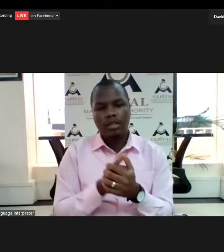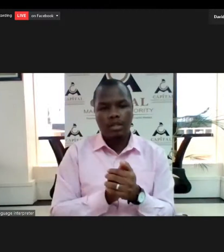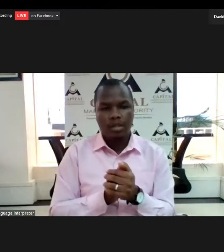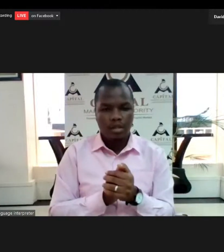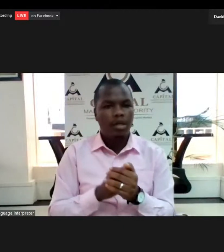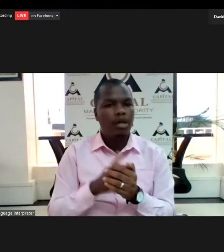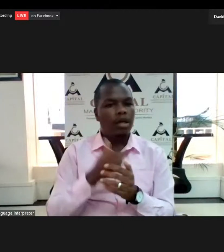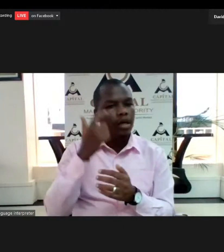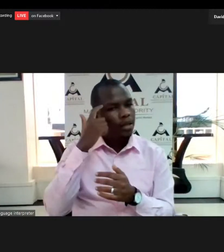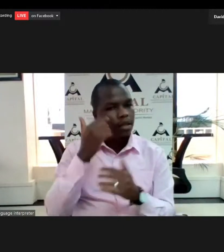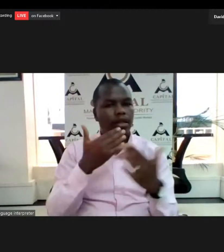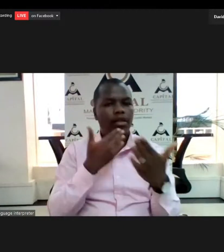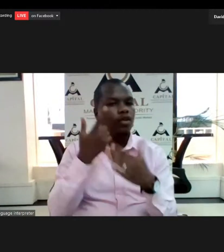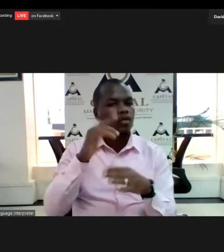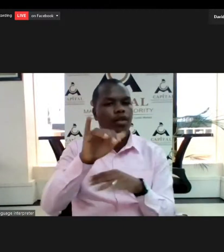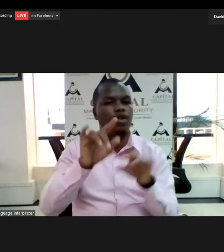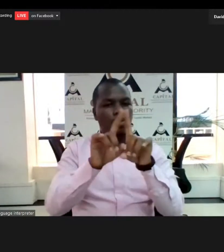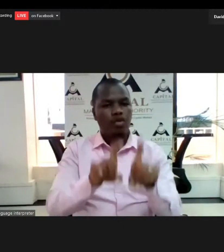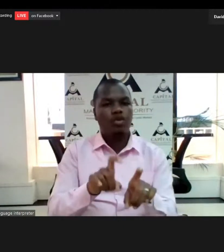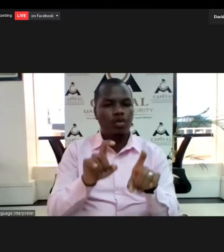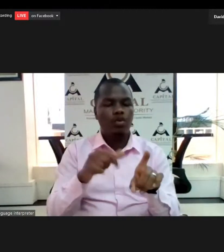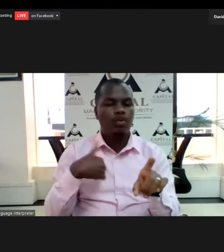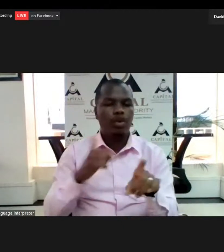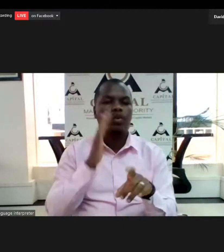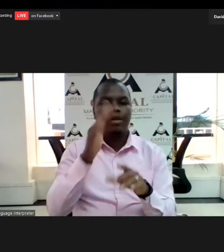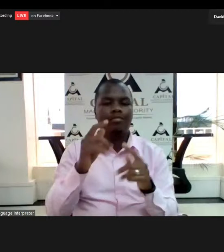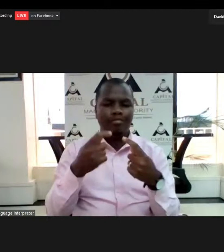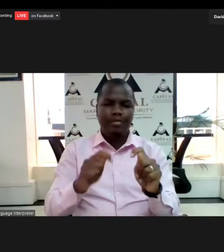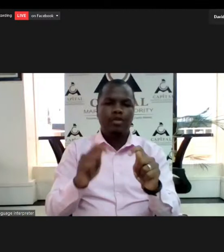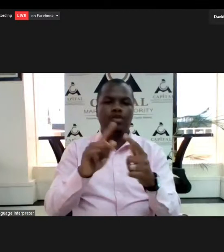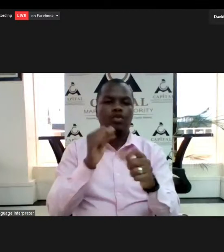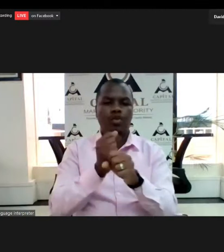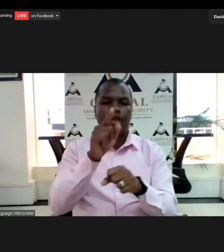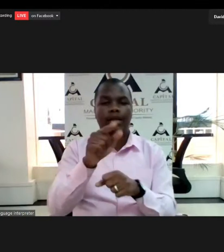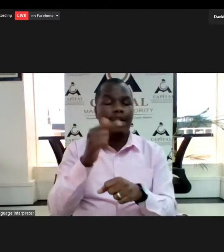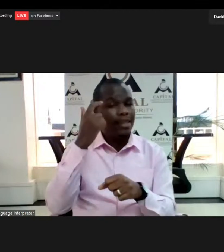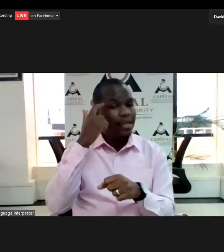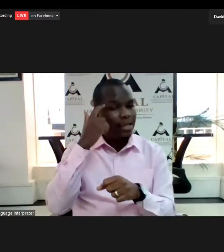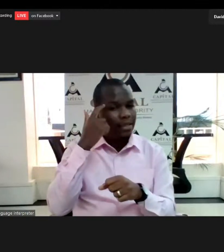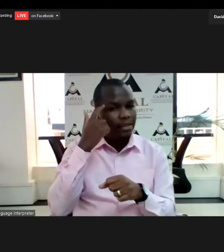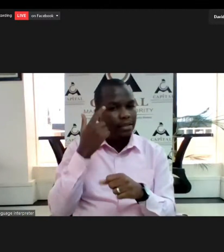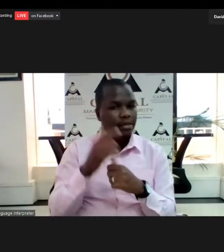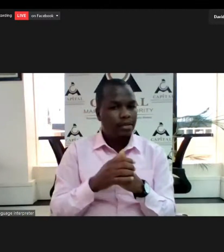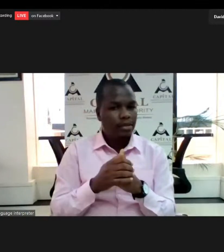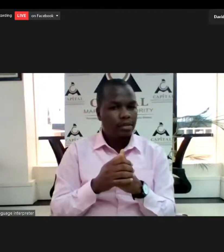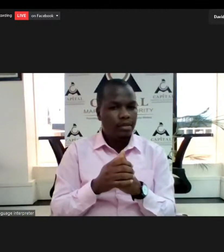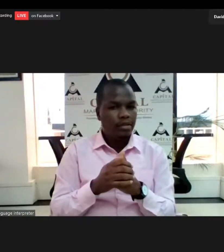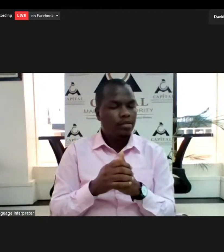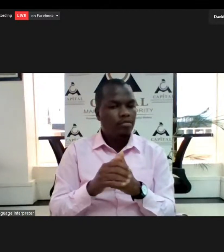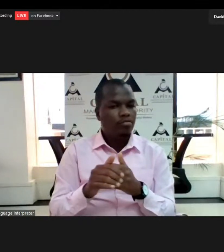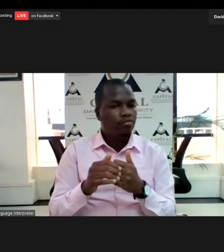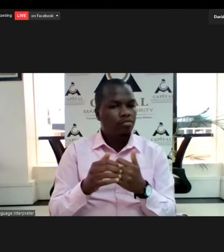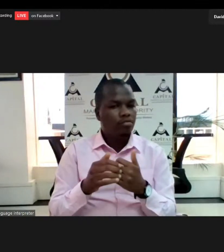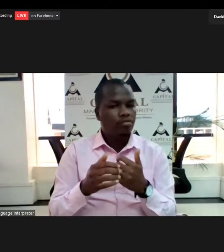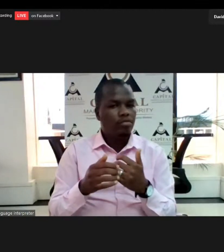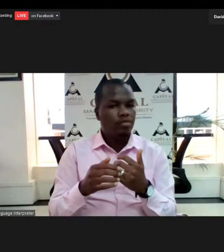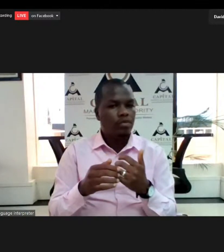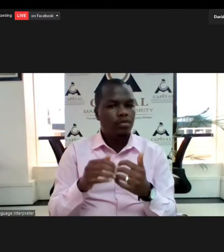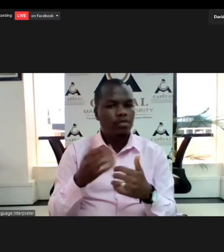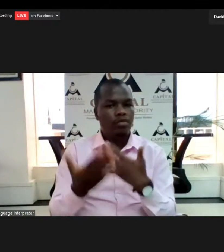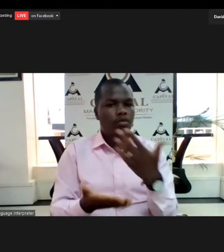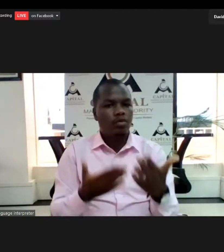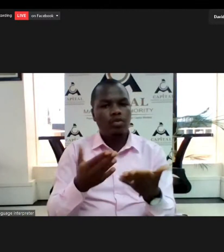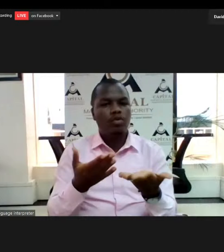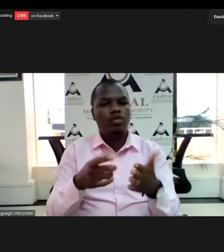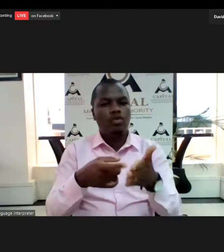I think, thank you, Sam, for that question. We will endeavor to, of course, do that. I think if it's an area that we might require